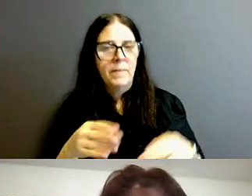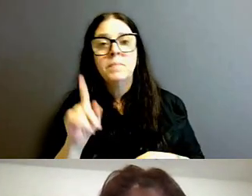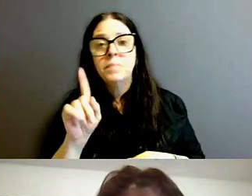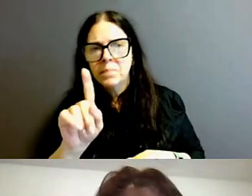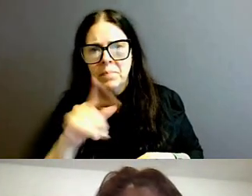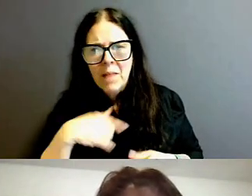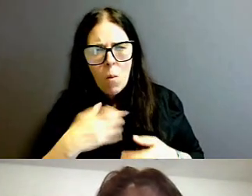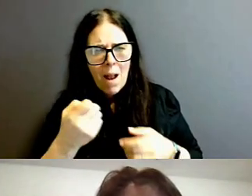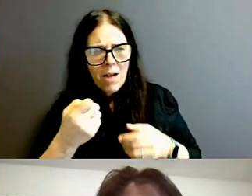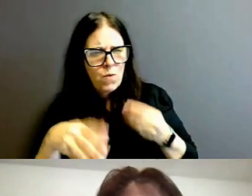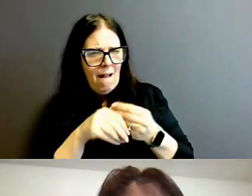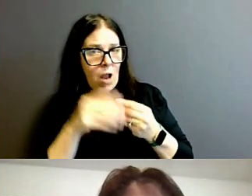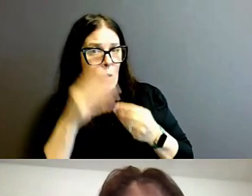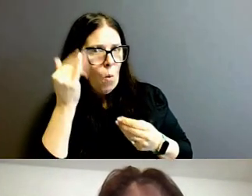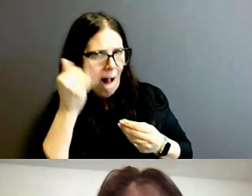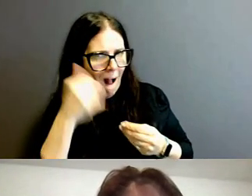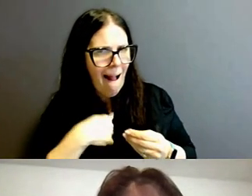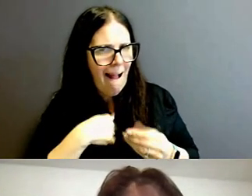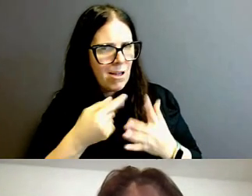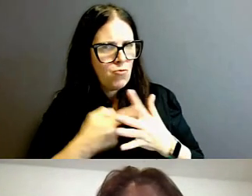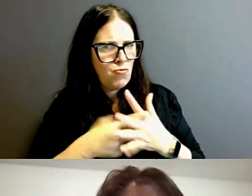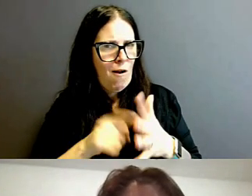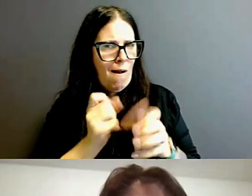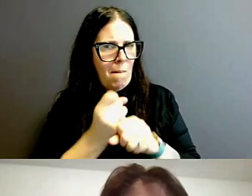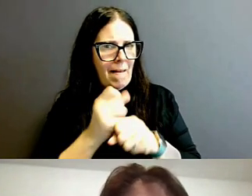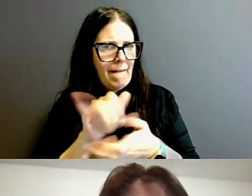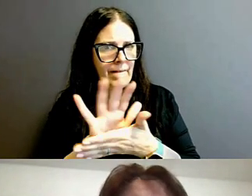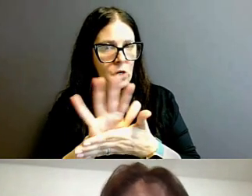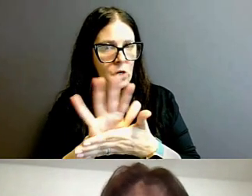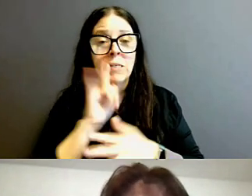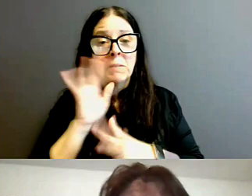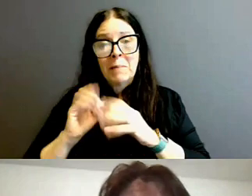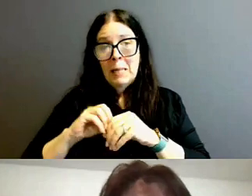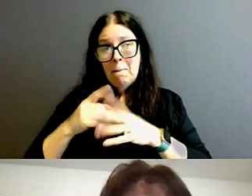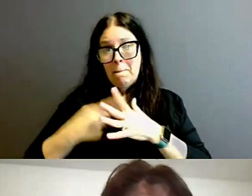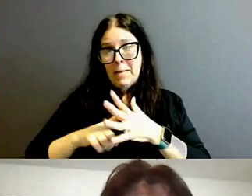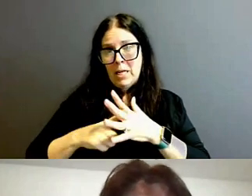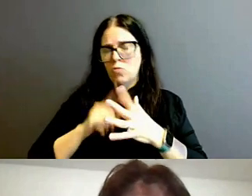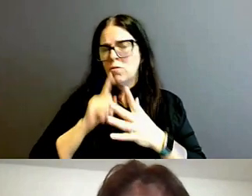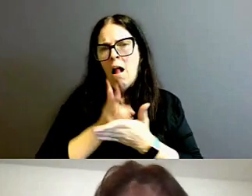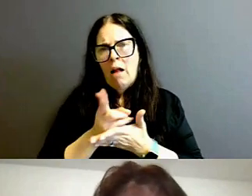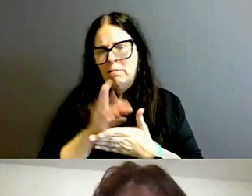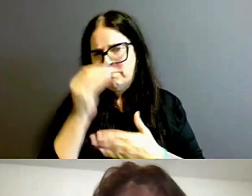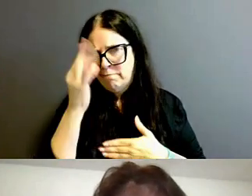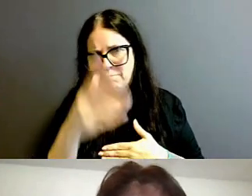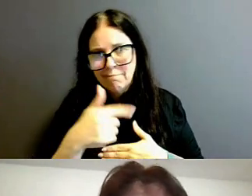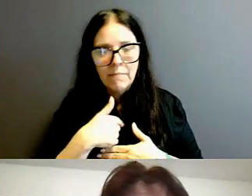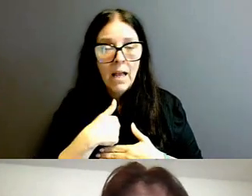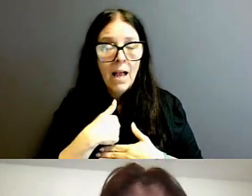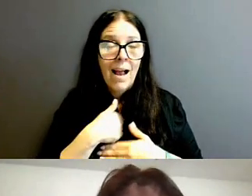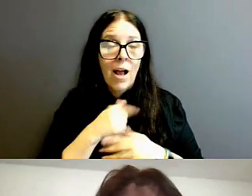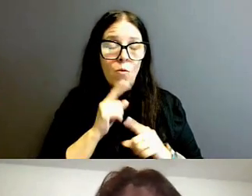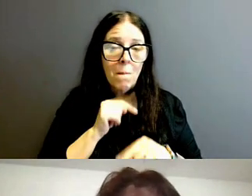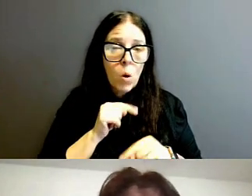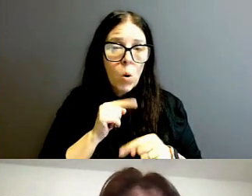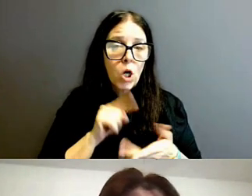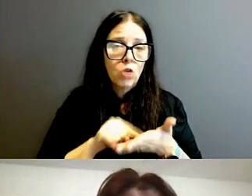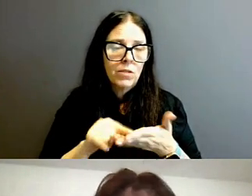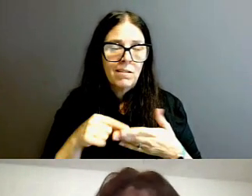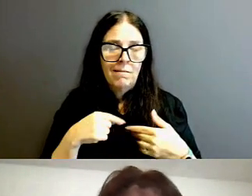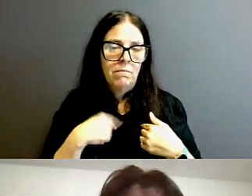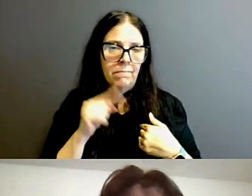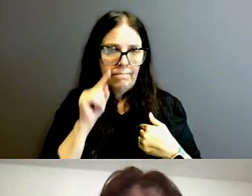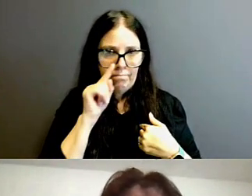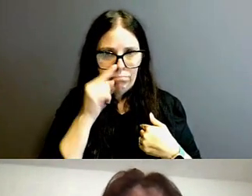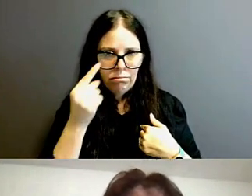these videos. Initially, I remember I hate reading reports and research stuff that is